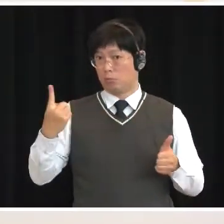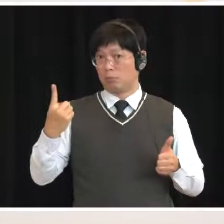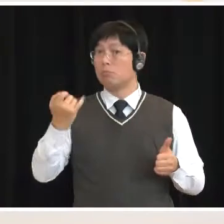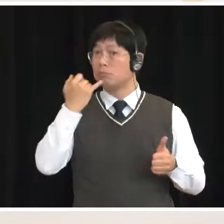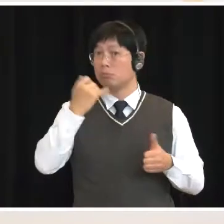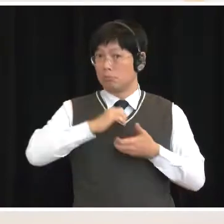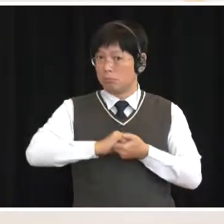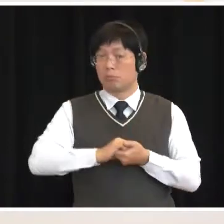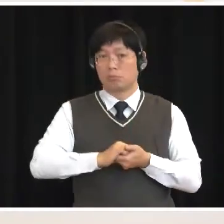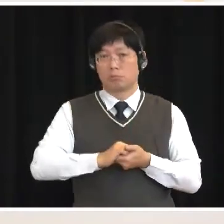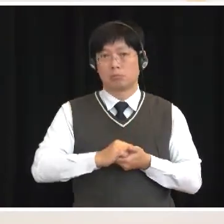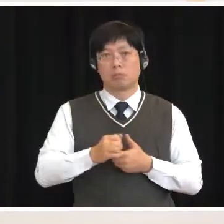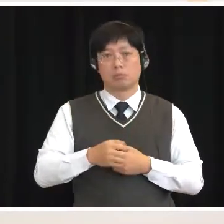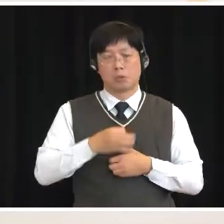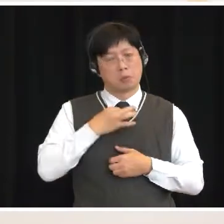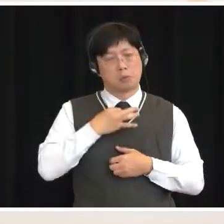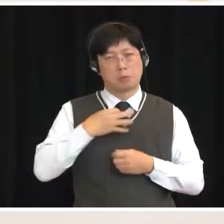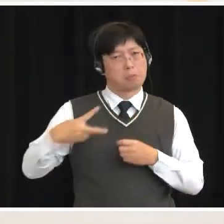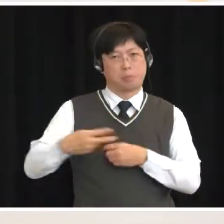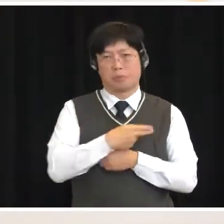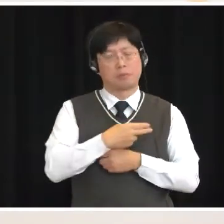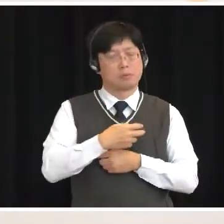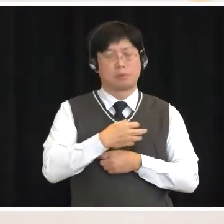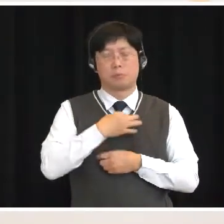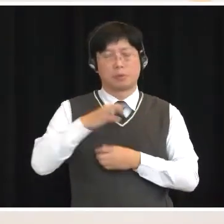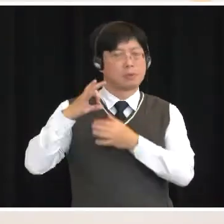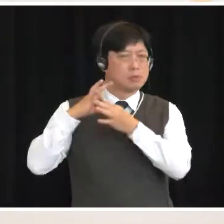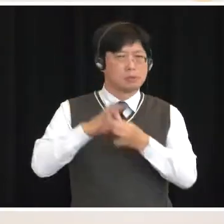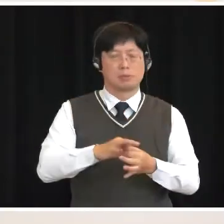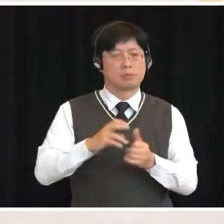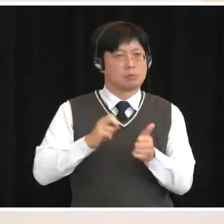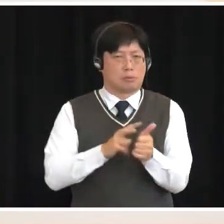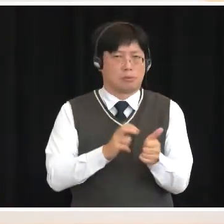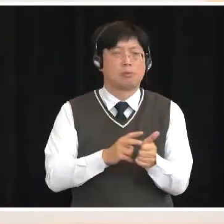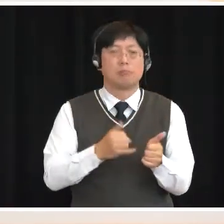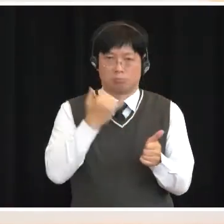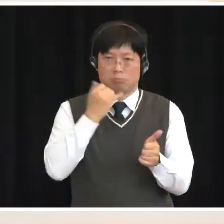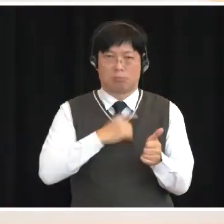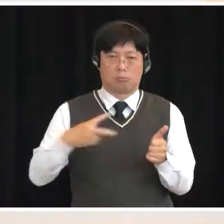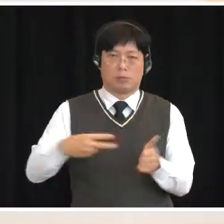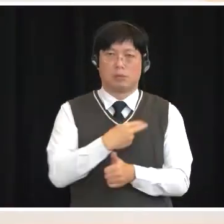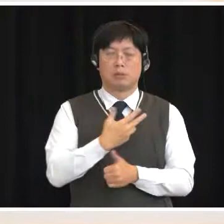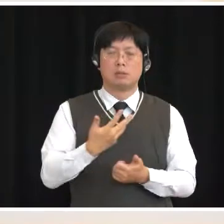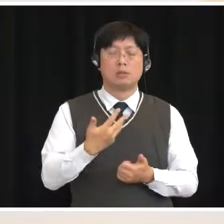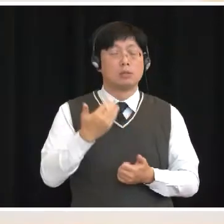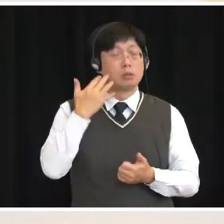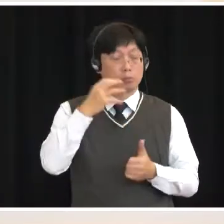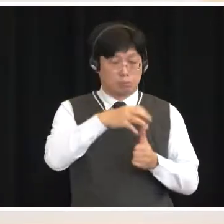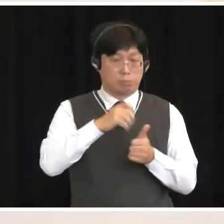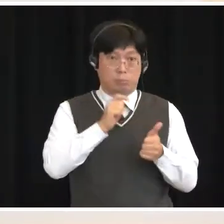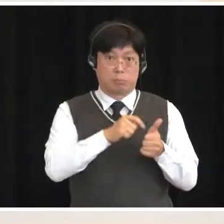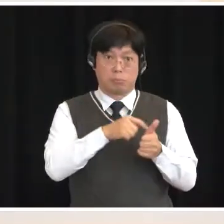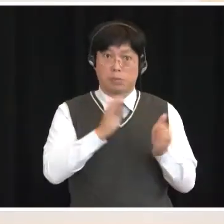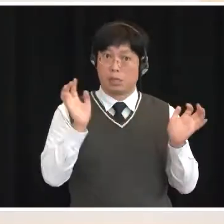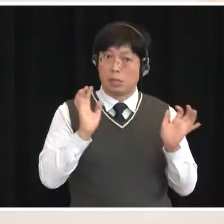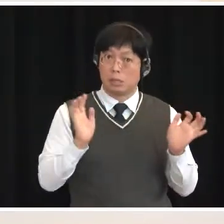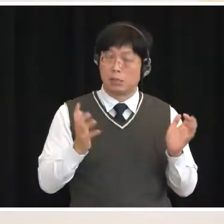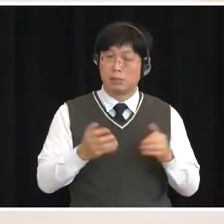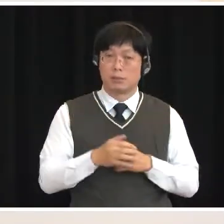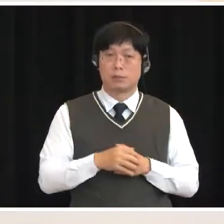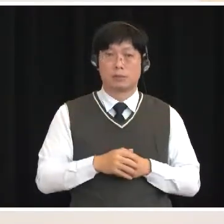adoptions? So the adoptee, who have been going through